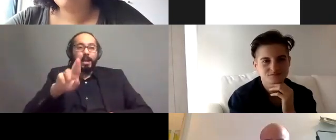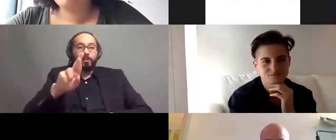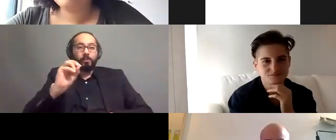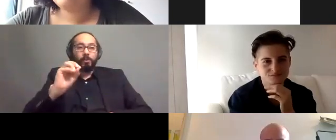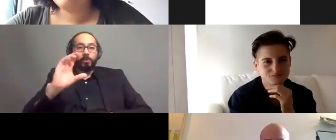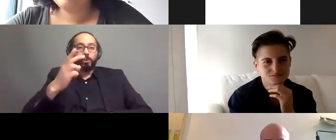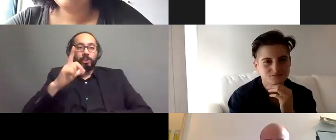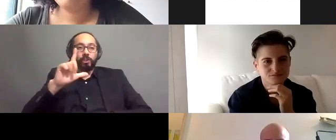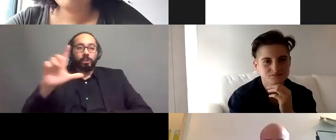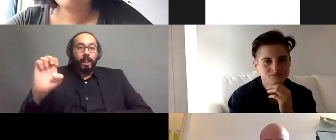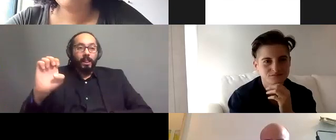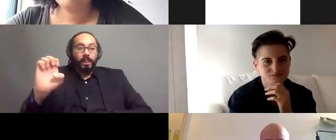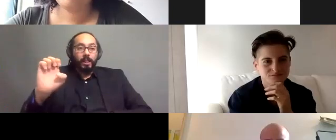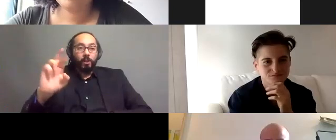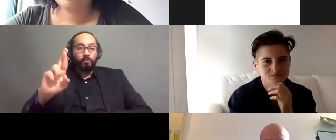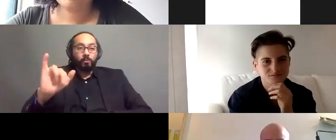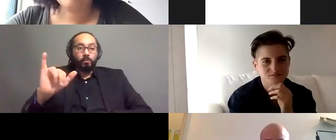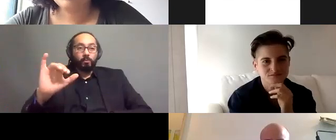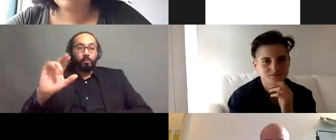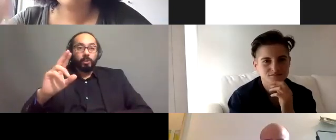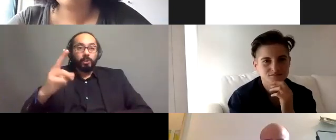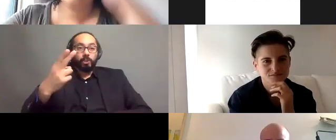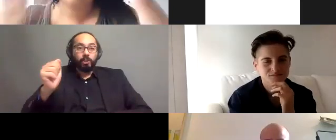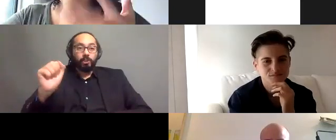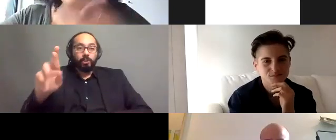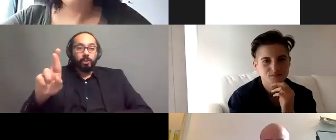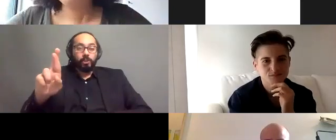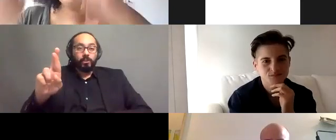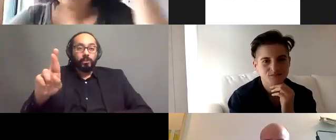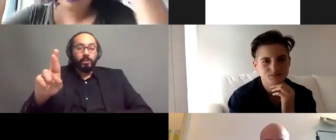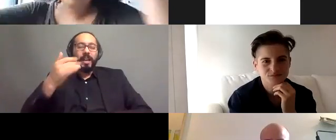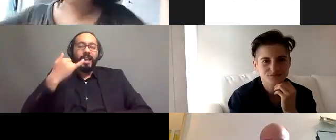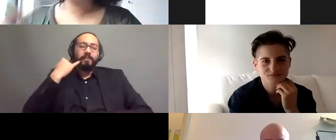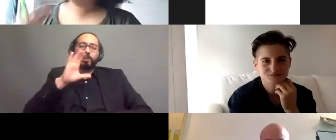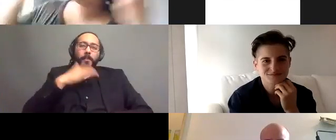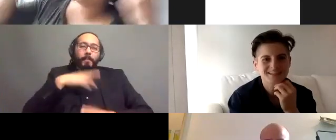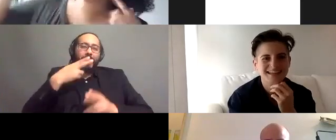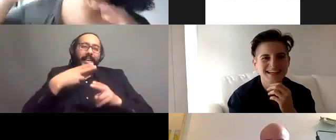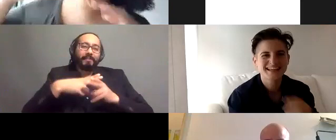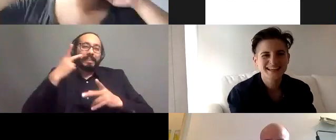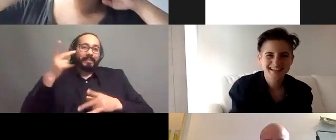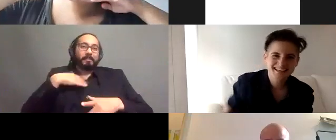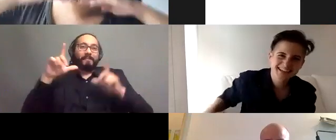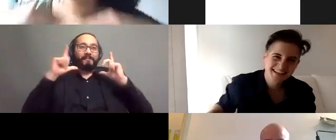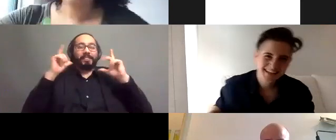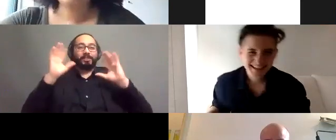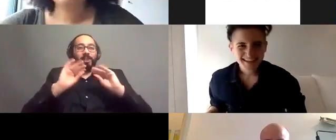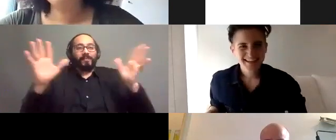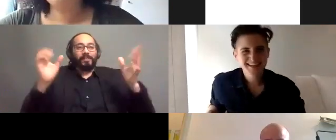the Artist. I think that's what I did. Rochelle Richardson the Artist. You can like, it's my face. Like it's very, you know,